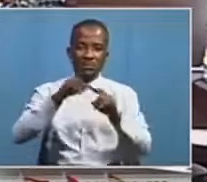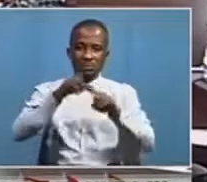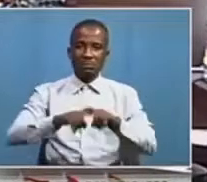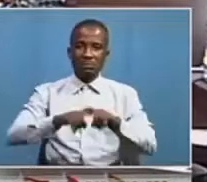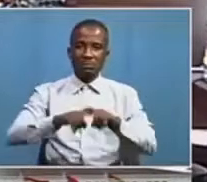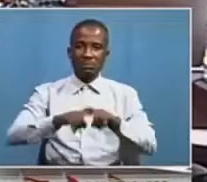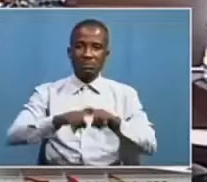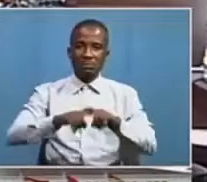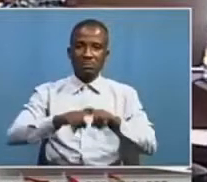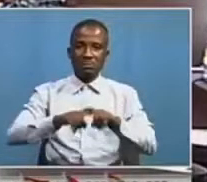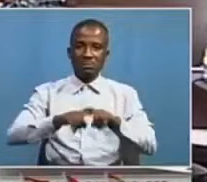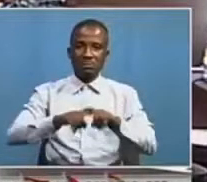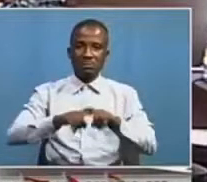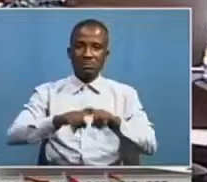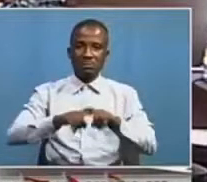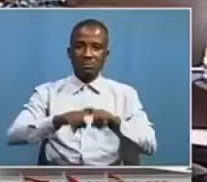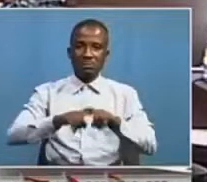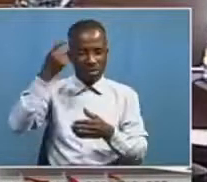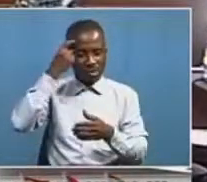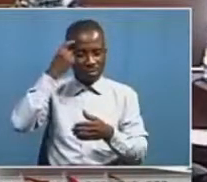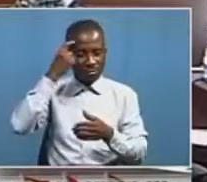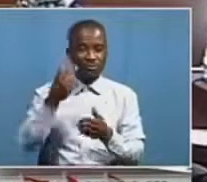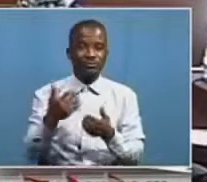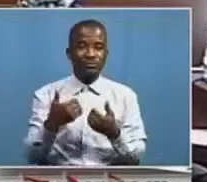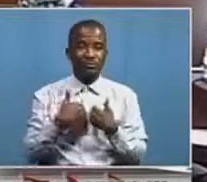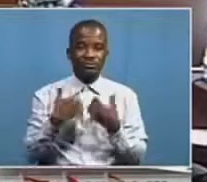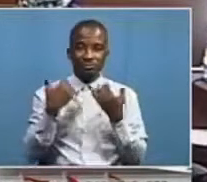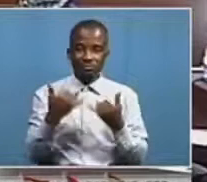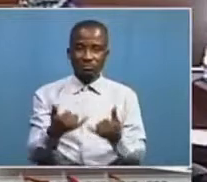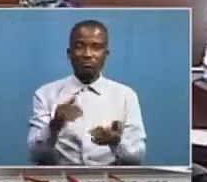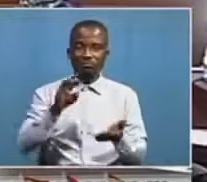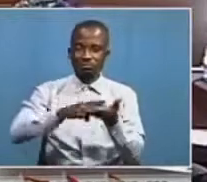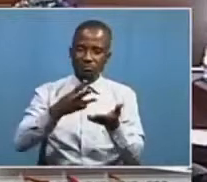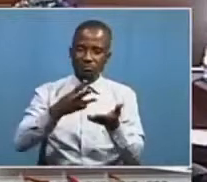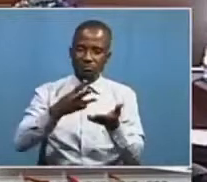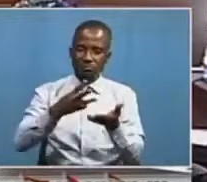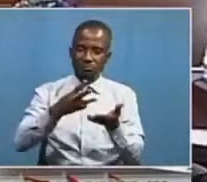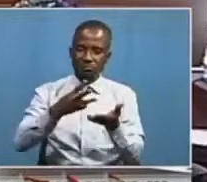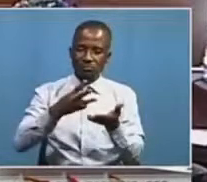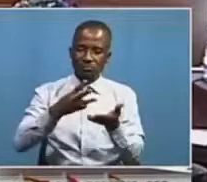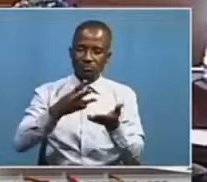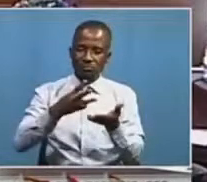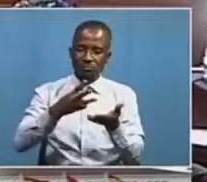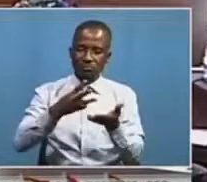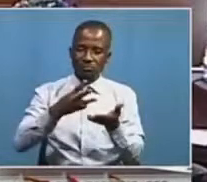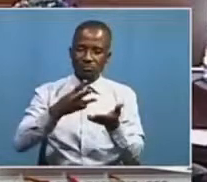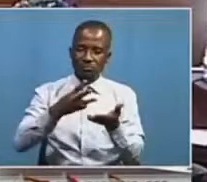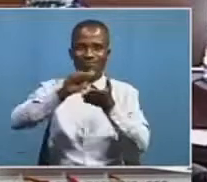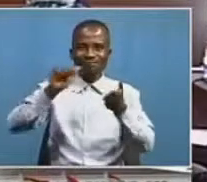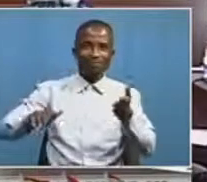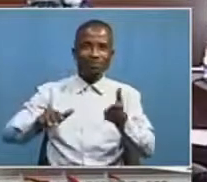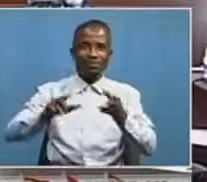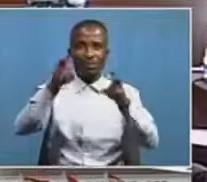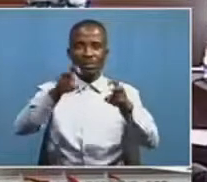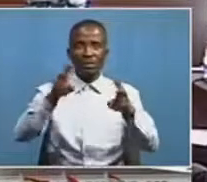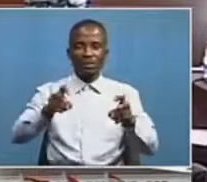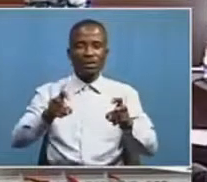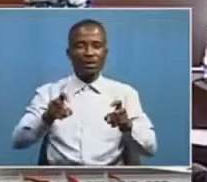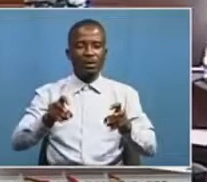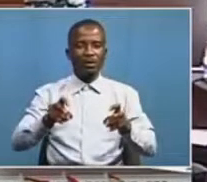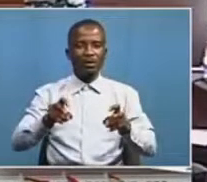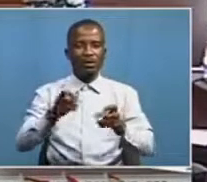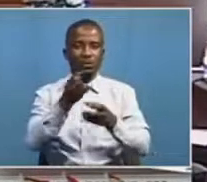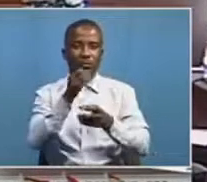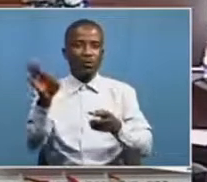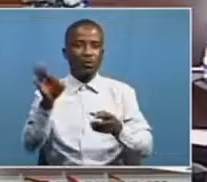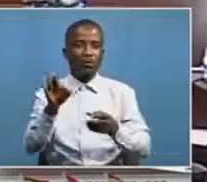witness, PWI, the government of his evidence as per his witness statement after the court had expunged some same upon objection